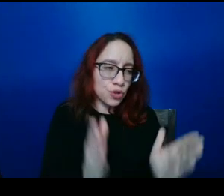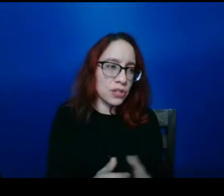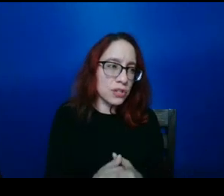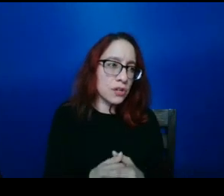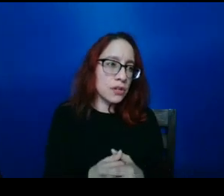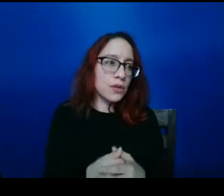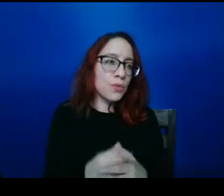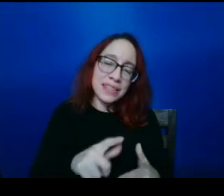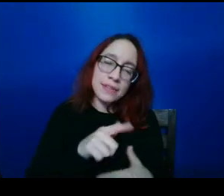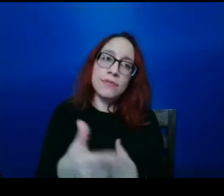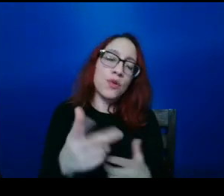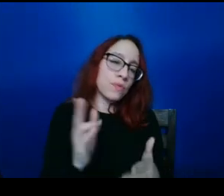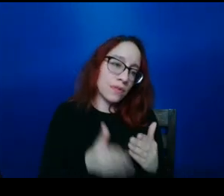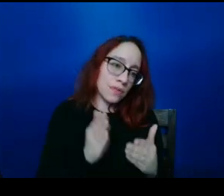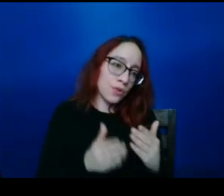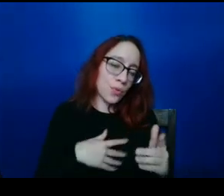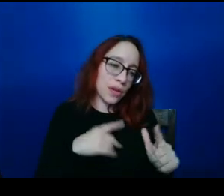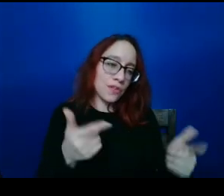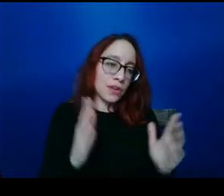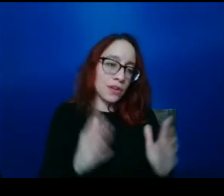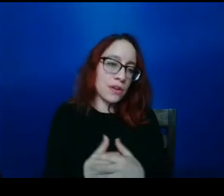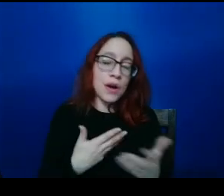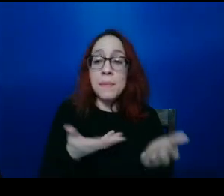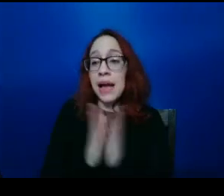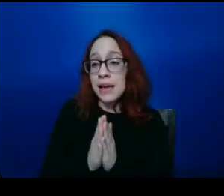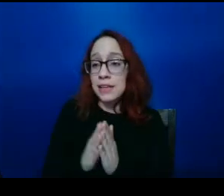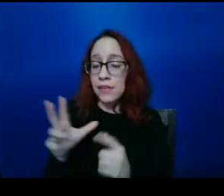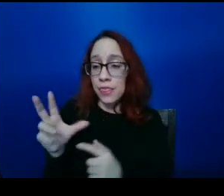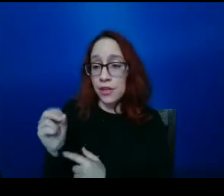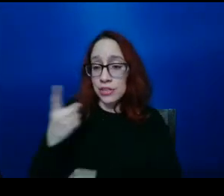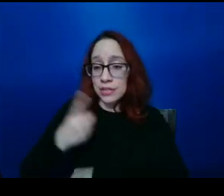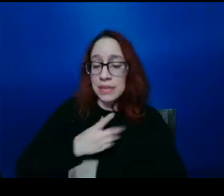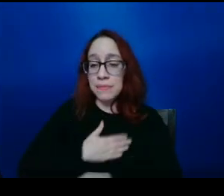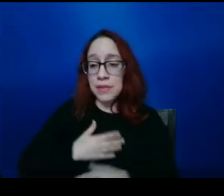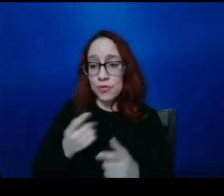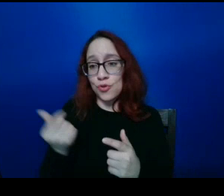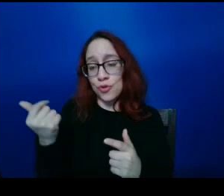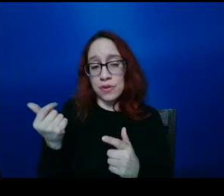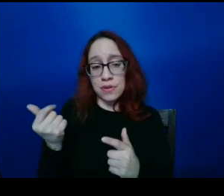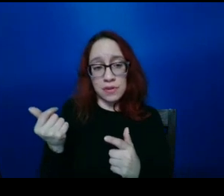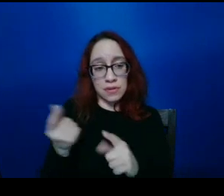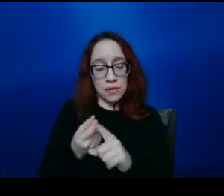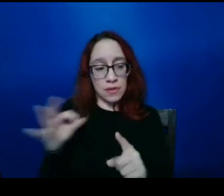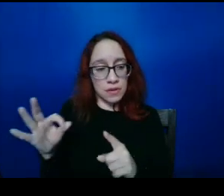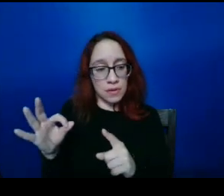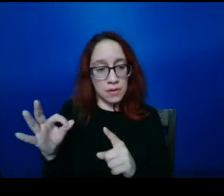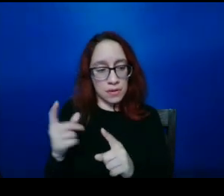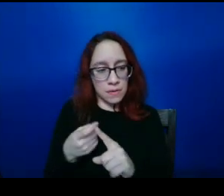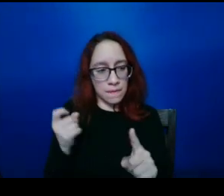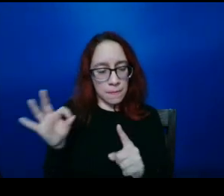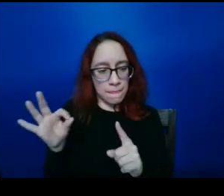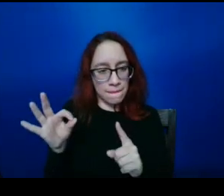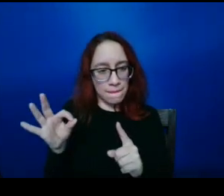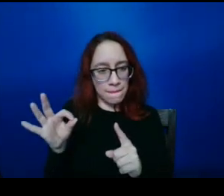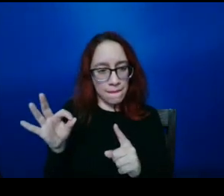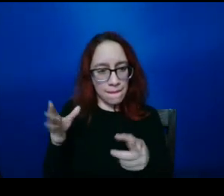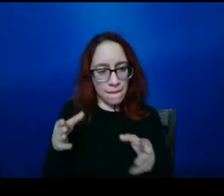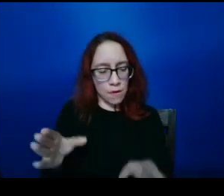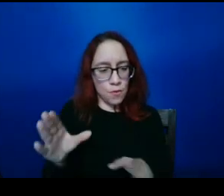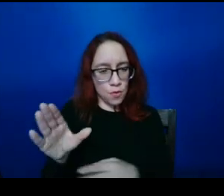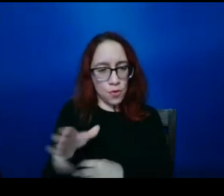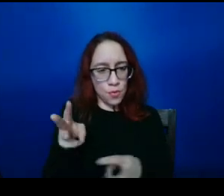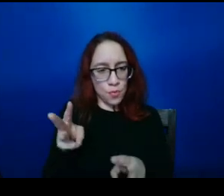one way or another, just quickly wrap it up or give it to the next person. So I'm asking you have 30 days to please remove that off of the roadway, which is